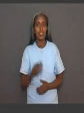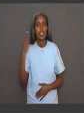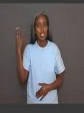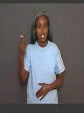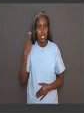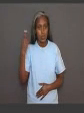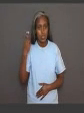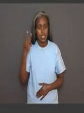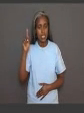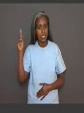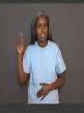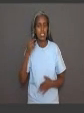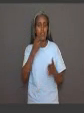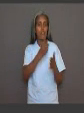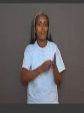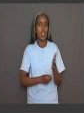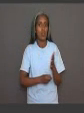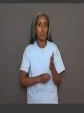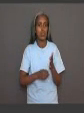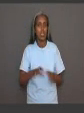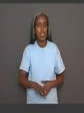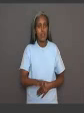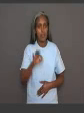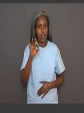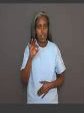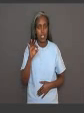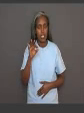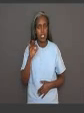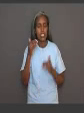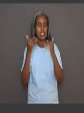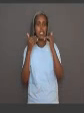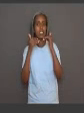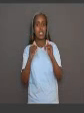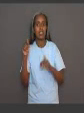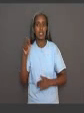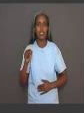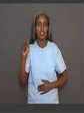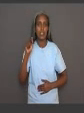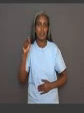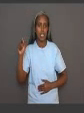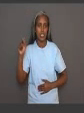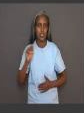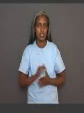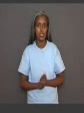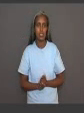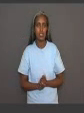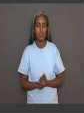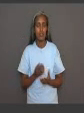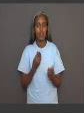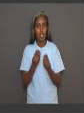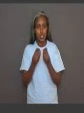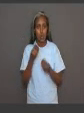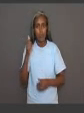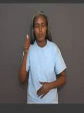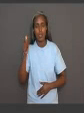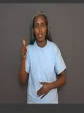Using these values, we find that the standard deviation for shop